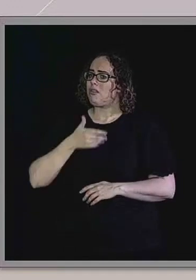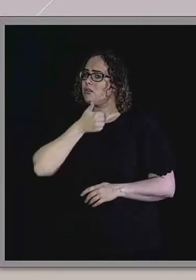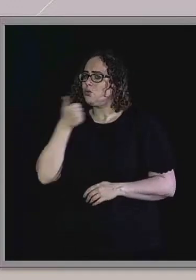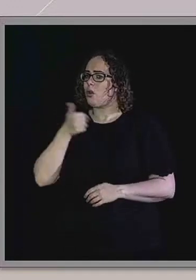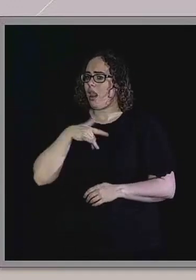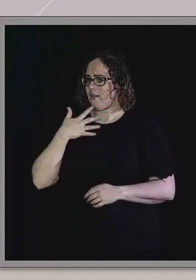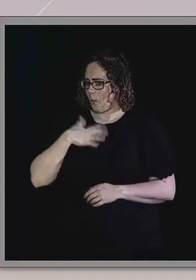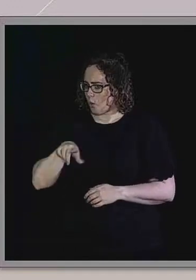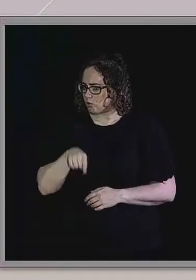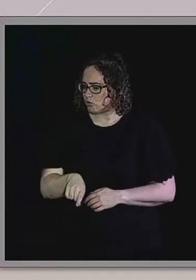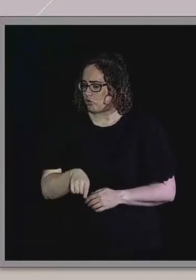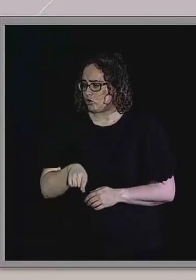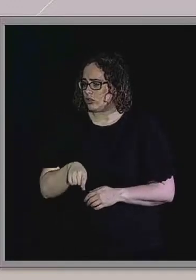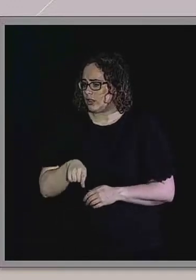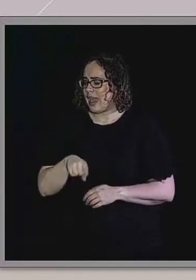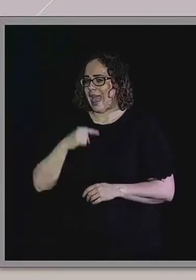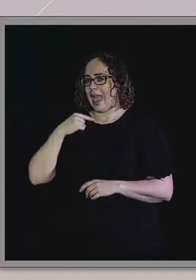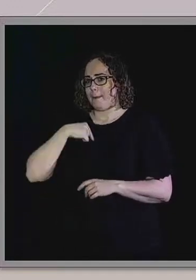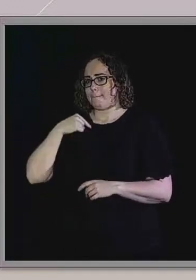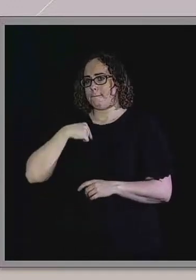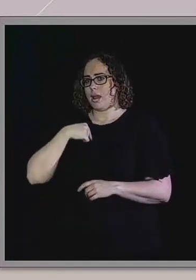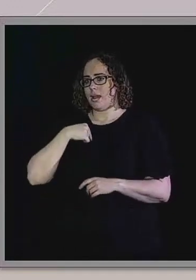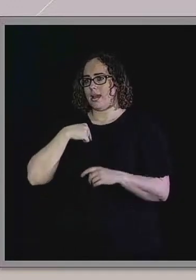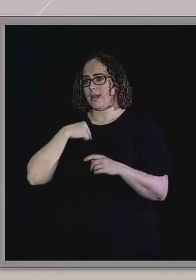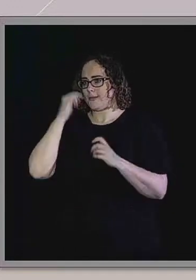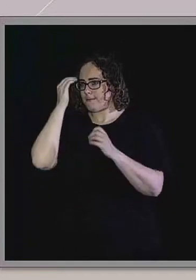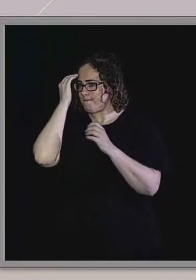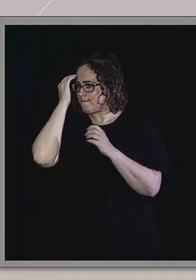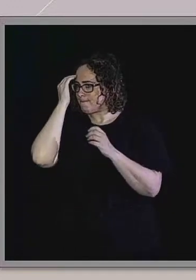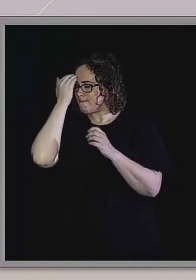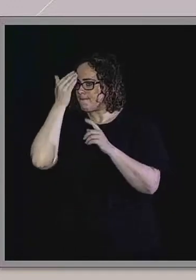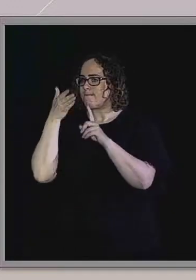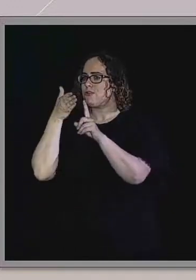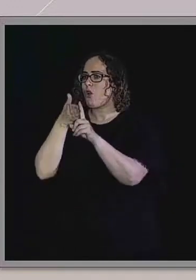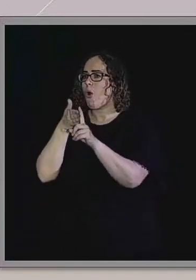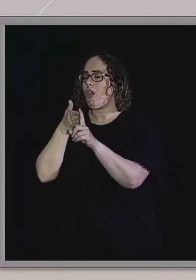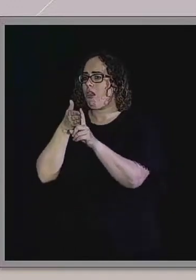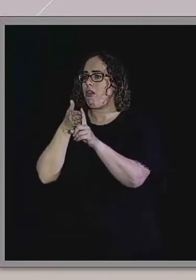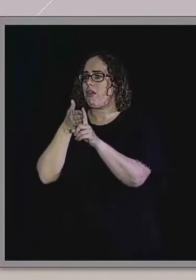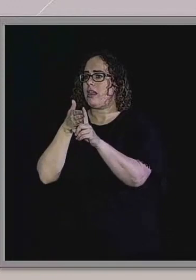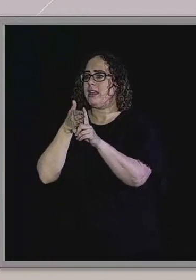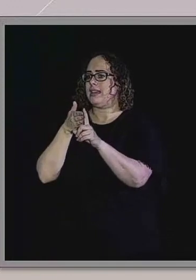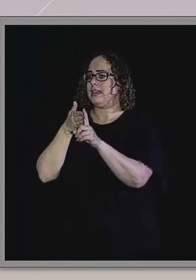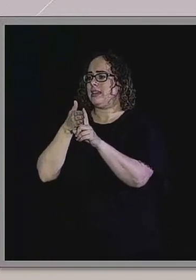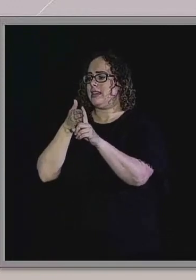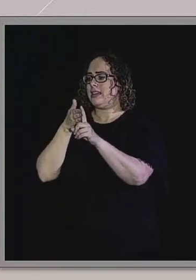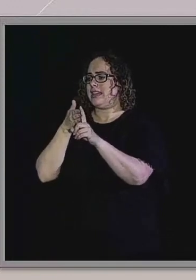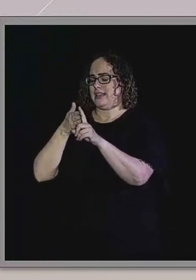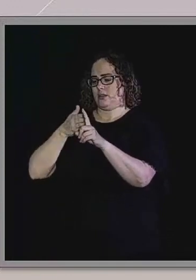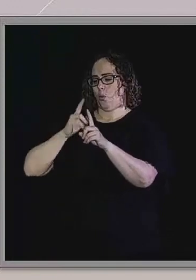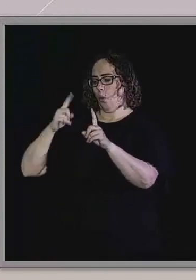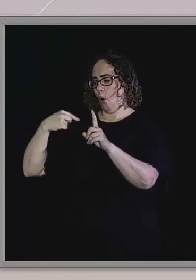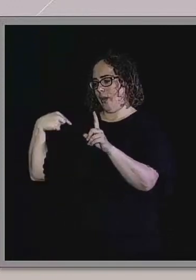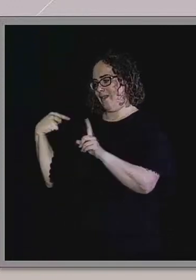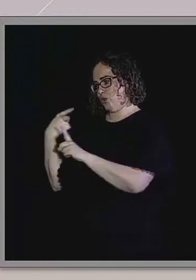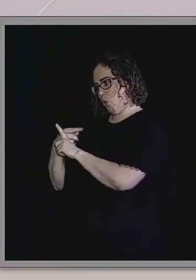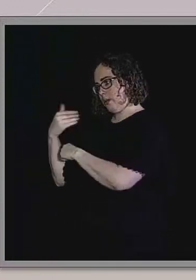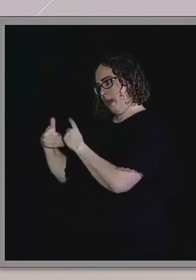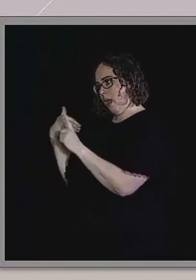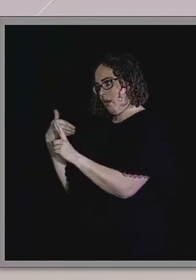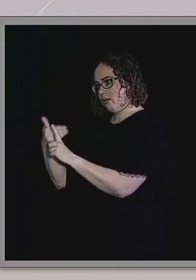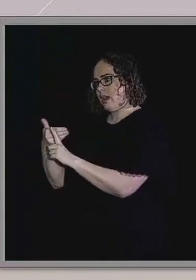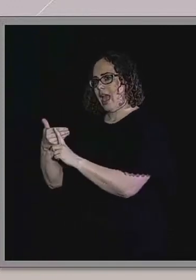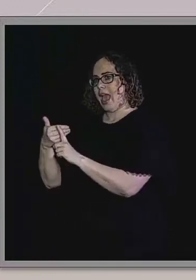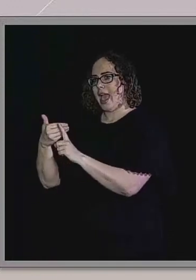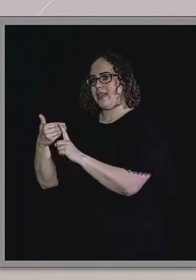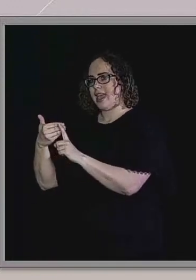my mission now for the next 10 years is to work really hard around those 3C areas that I talked about, and to bring the next generation on that journey as